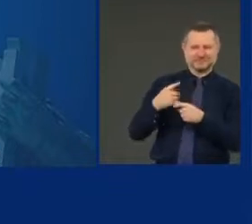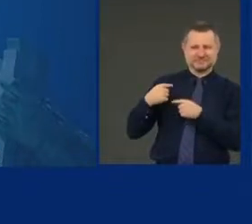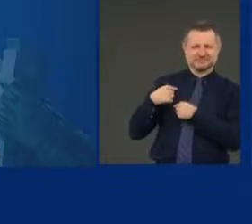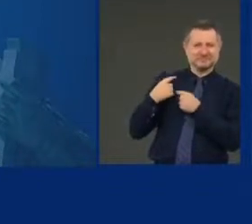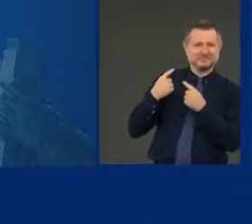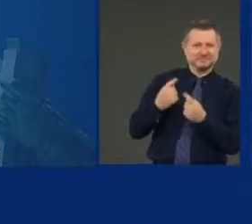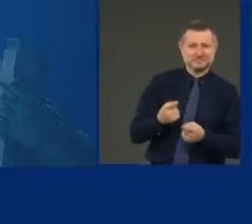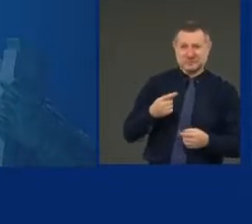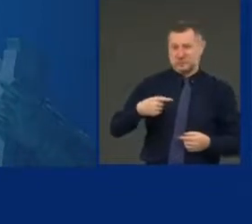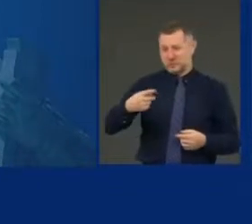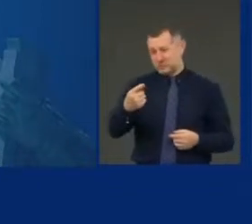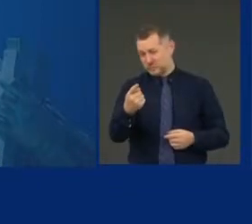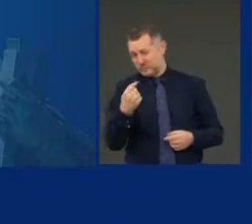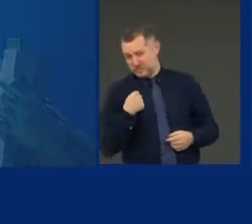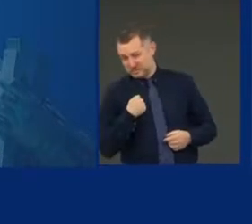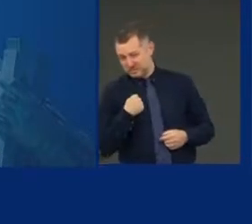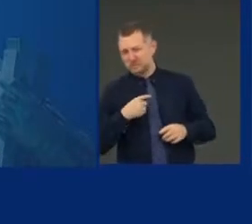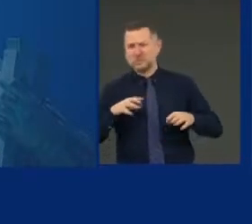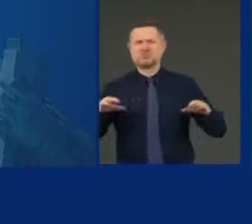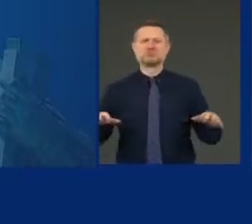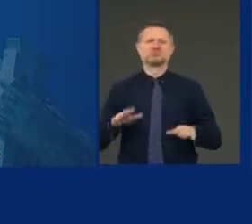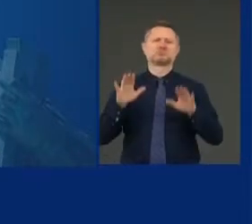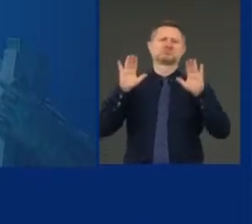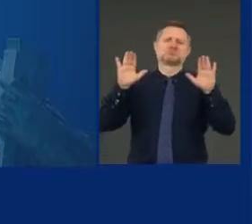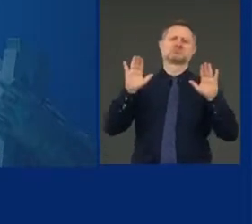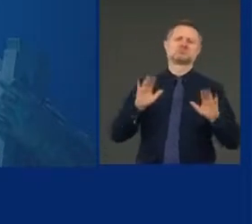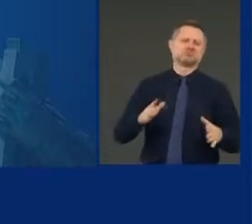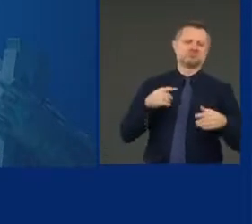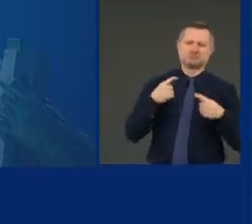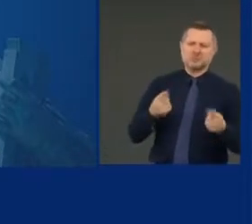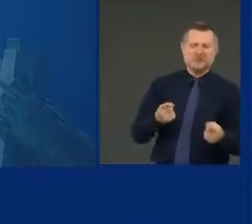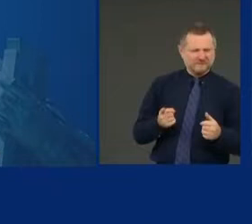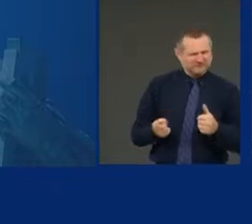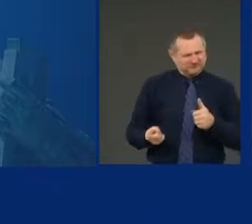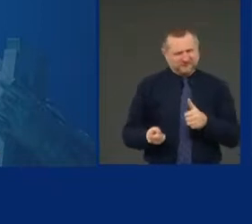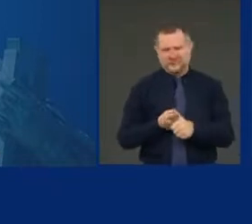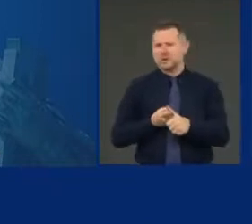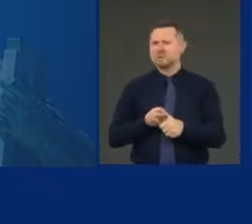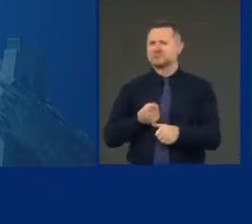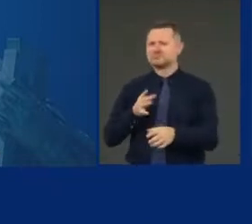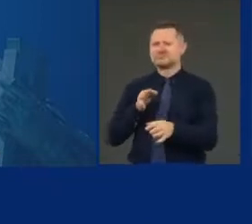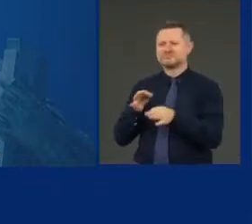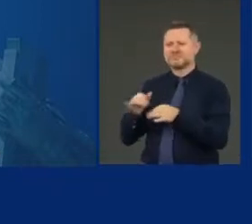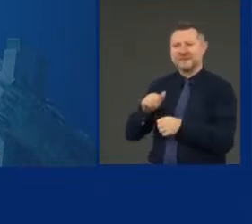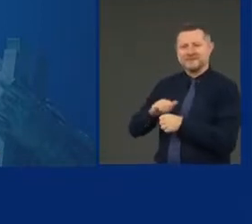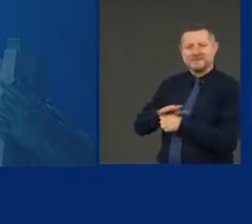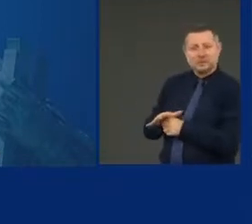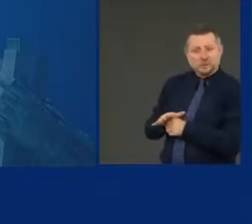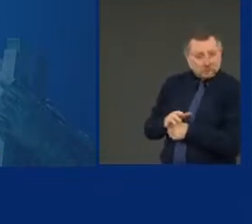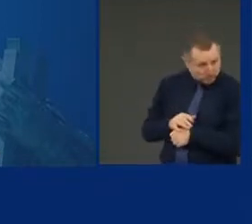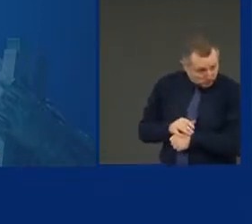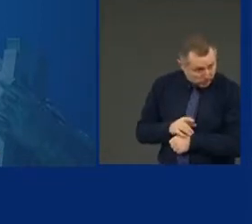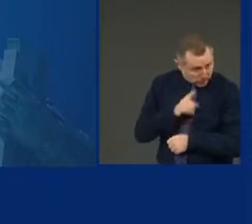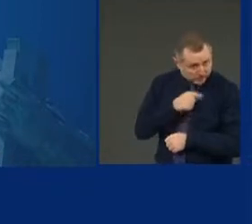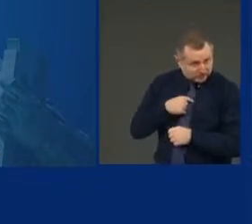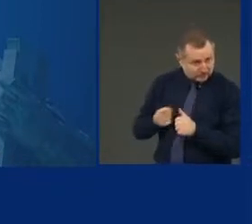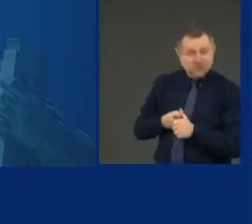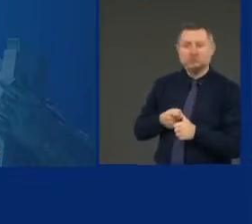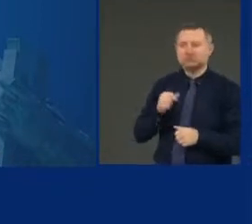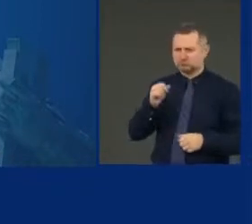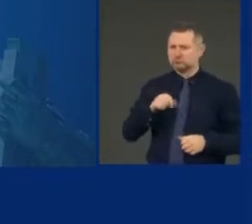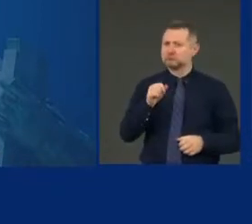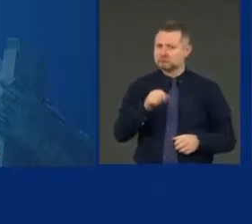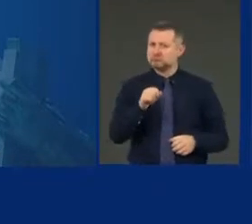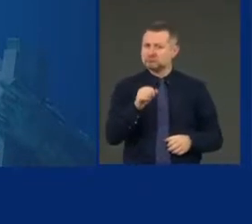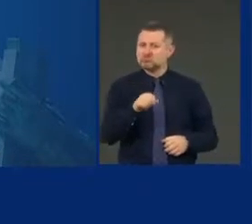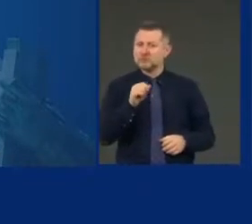things. When they first talked to me about this virus, they were not sure it could be controlled. When